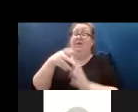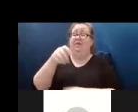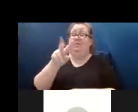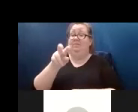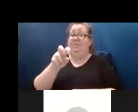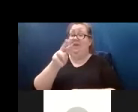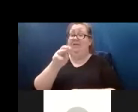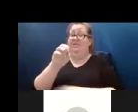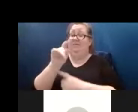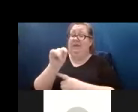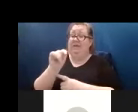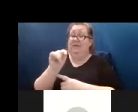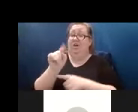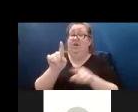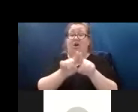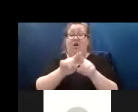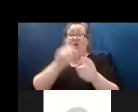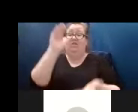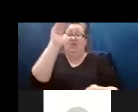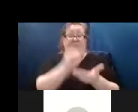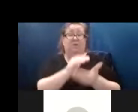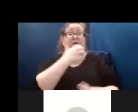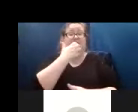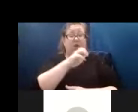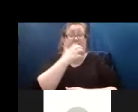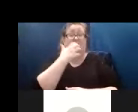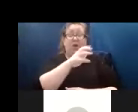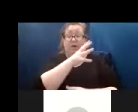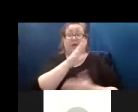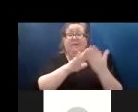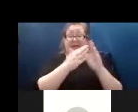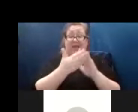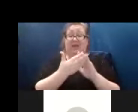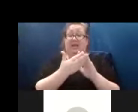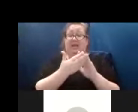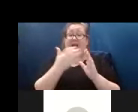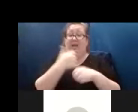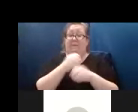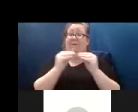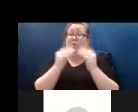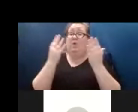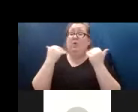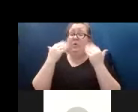it also reduce urban heat island effect and make it a lot cooler in our communities too.